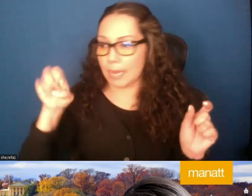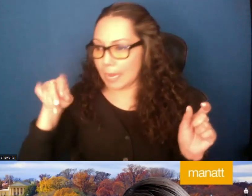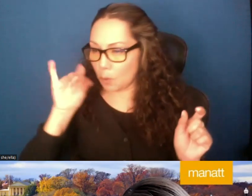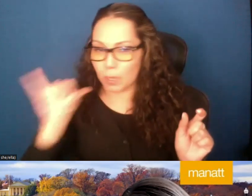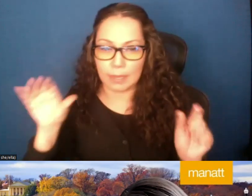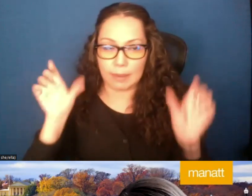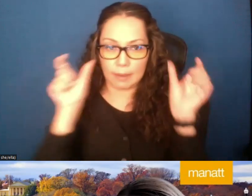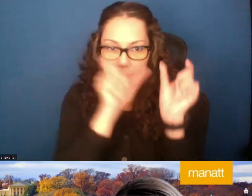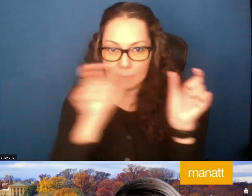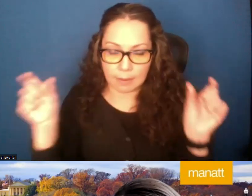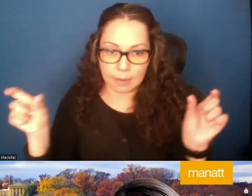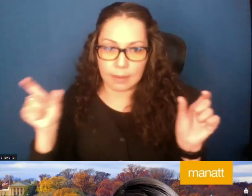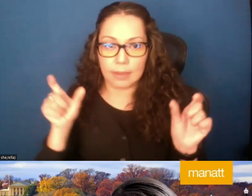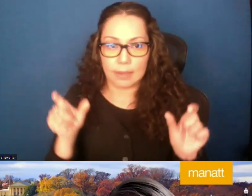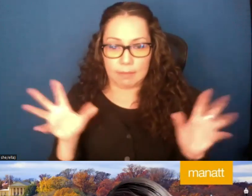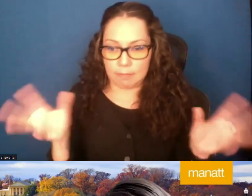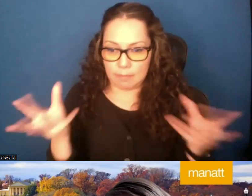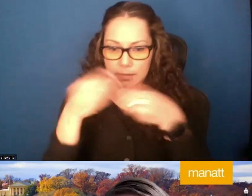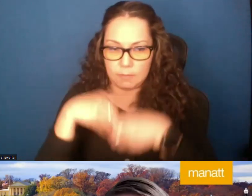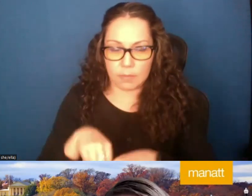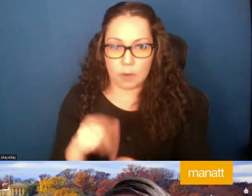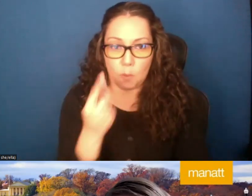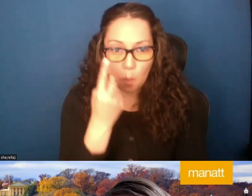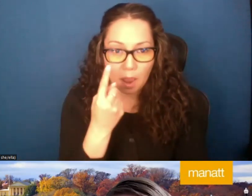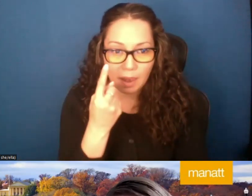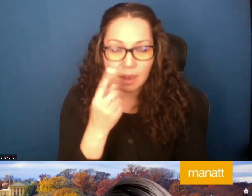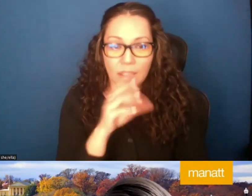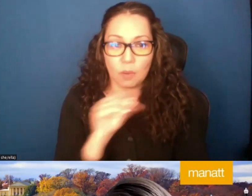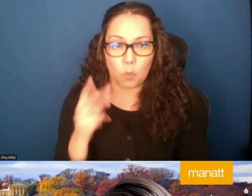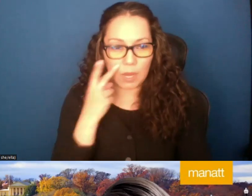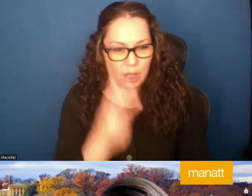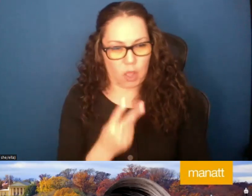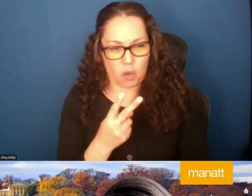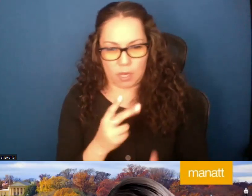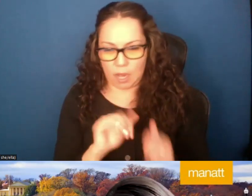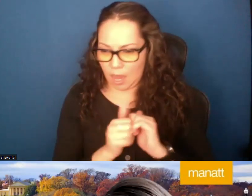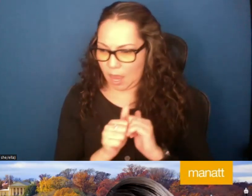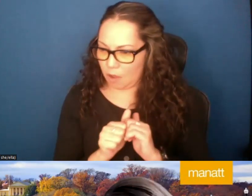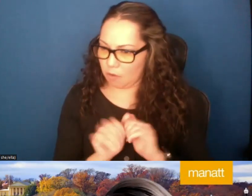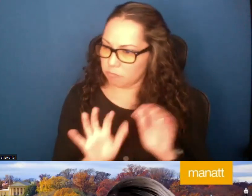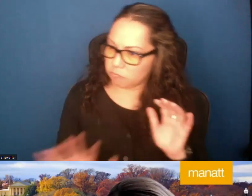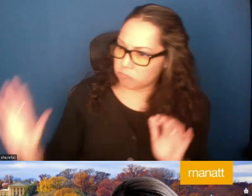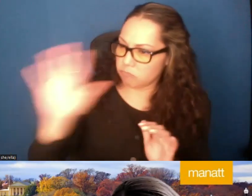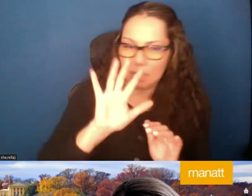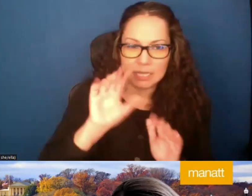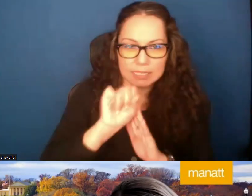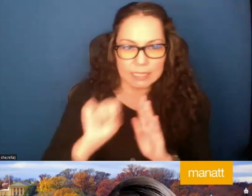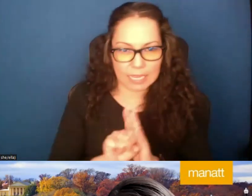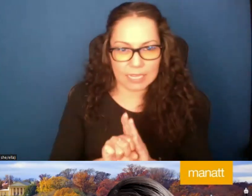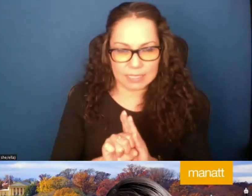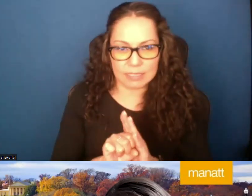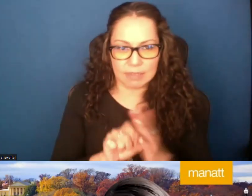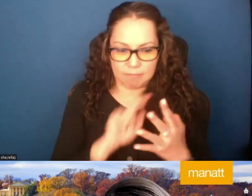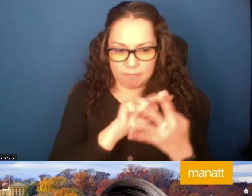regionalism and equity. We've looked at how over a dozen states have approached these four principles.